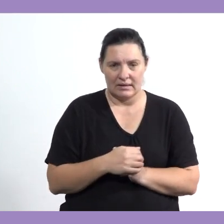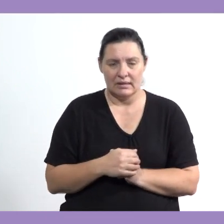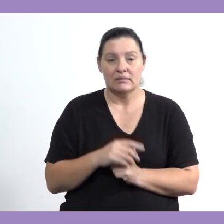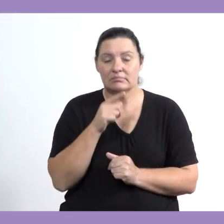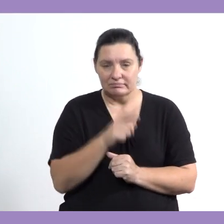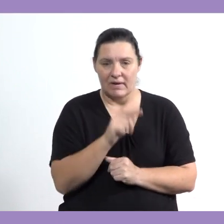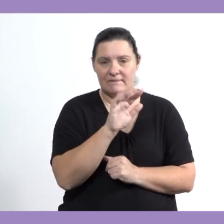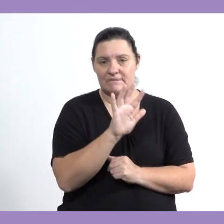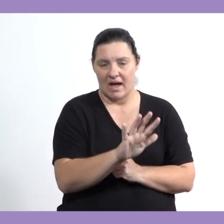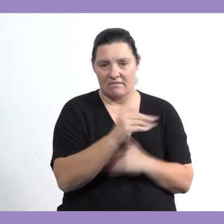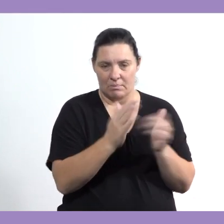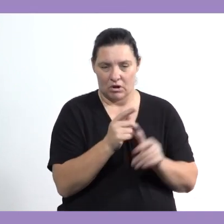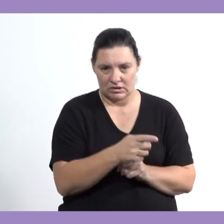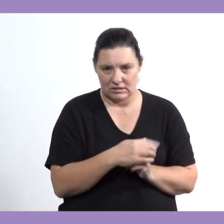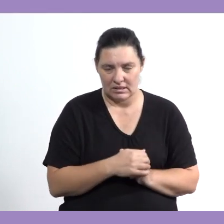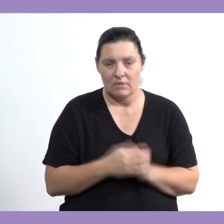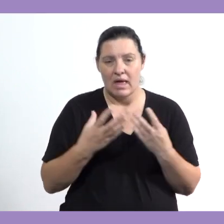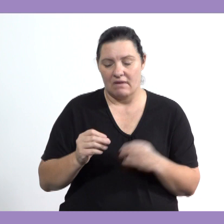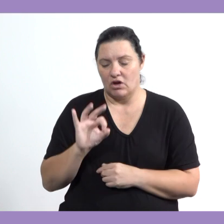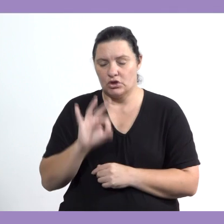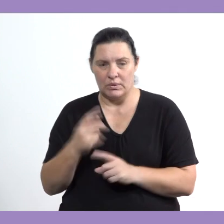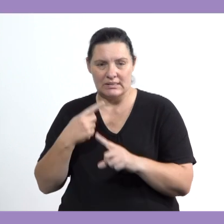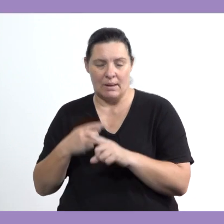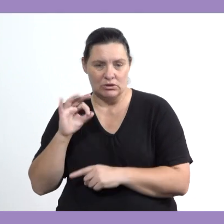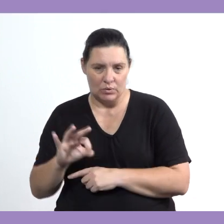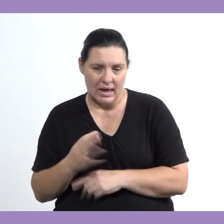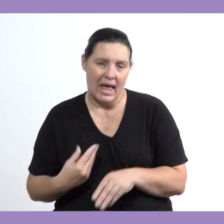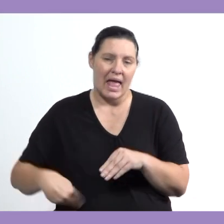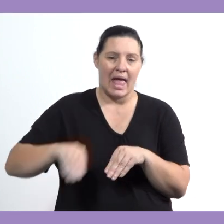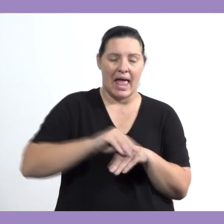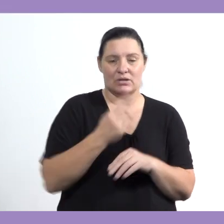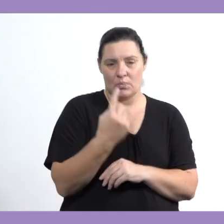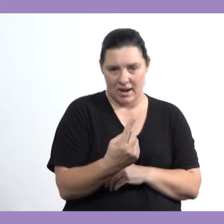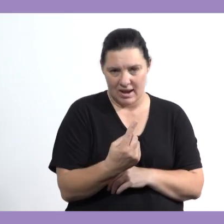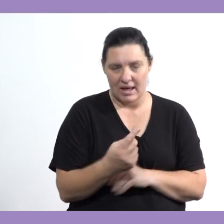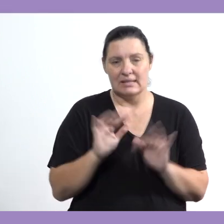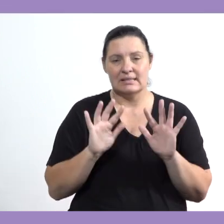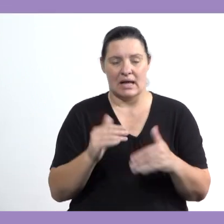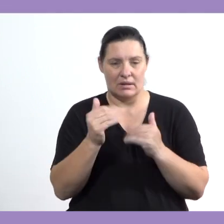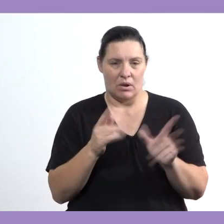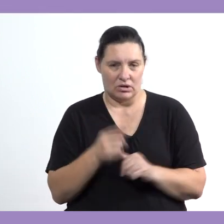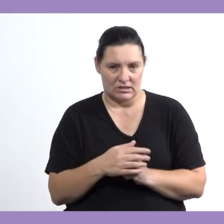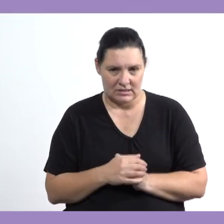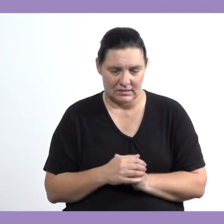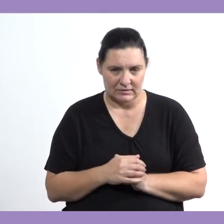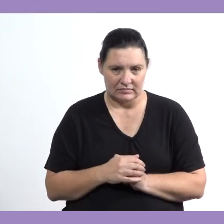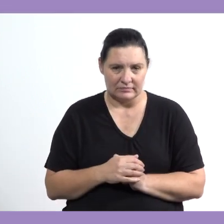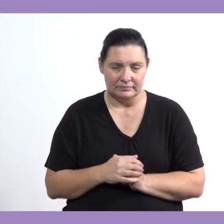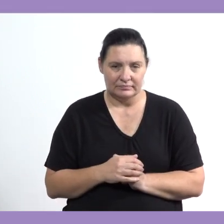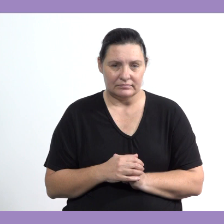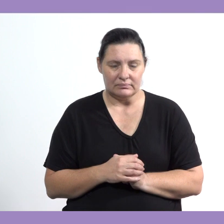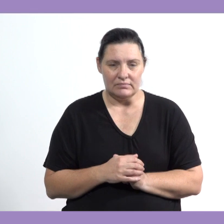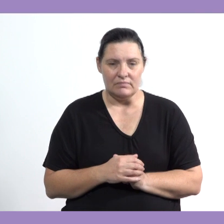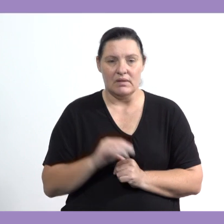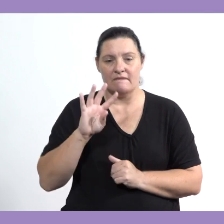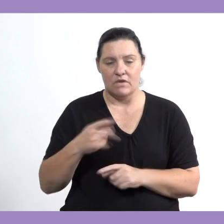1 there, and that is 5 blocks. Then we have 3 multiplied by 3 plus 1, and that is 10 shaded